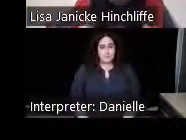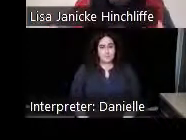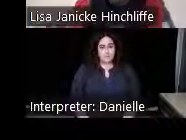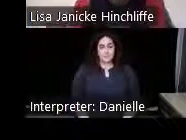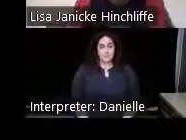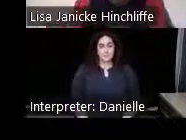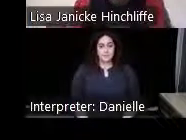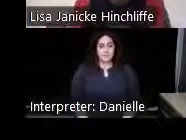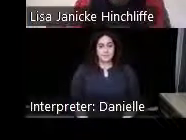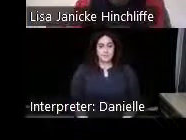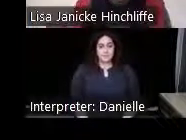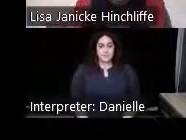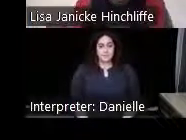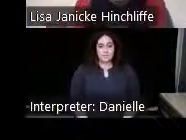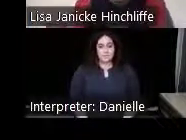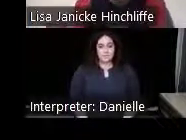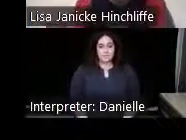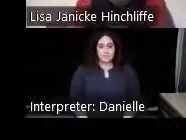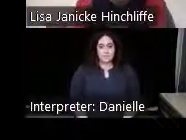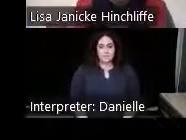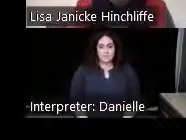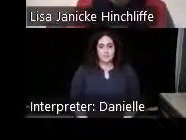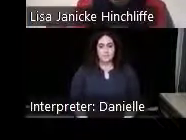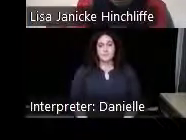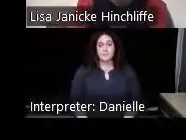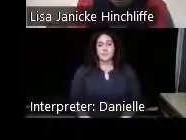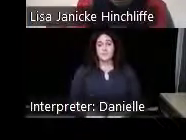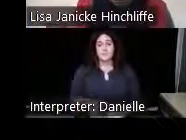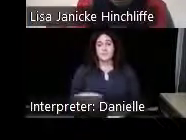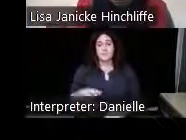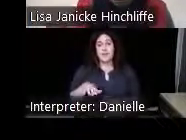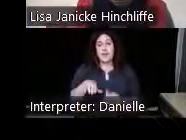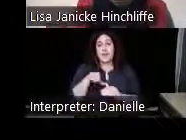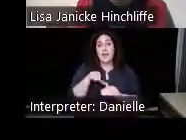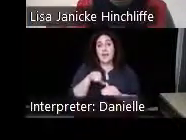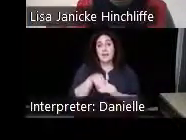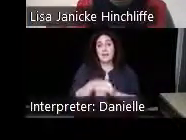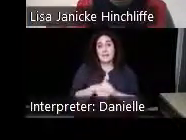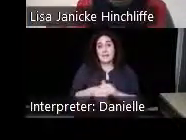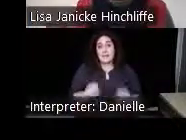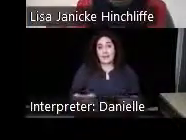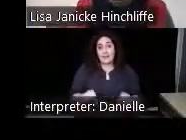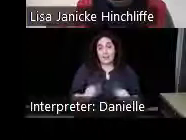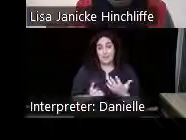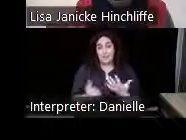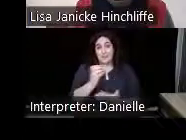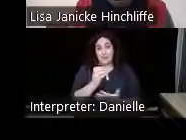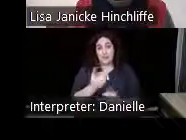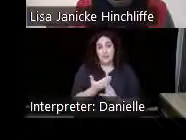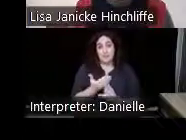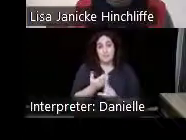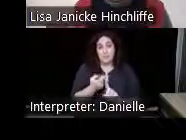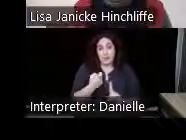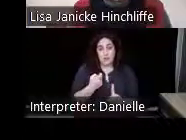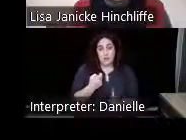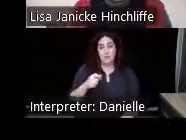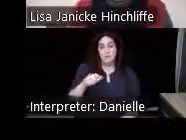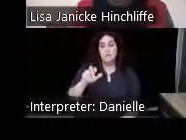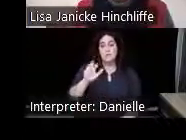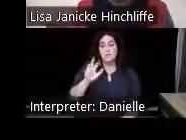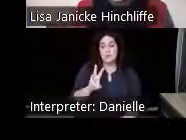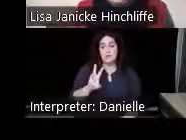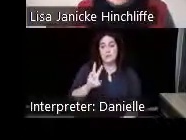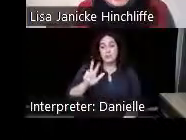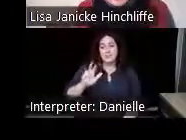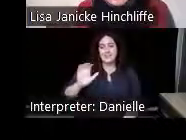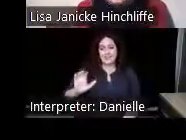We use the accessibility criteria articulated through the WC3 Web Content Accessibility Guidelines 2.1